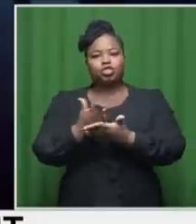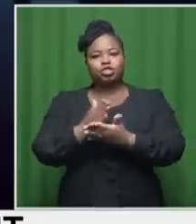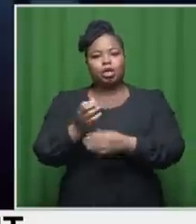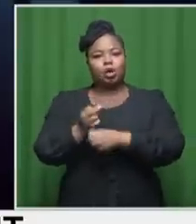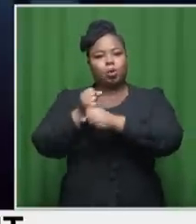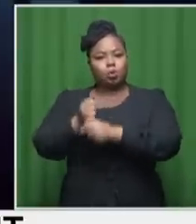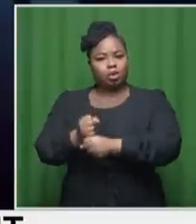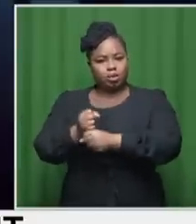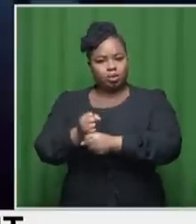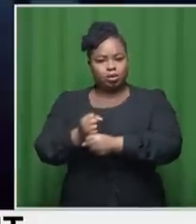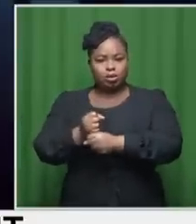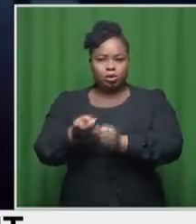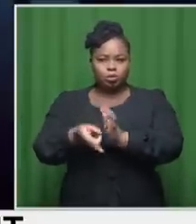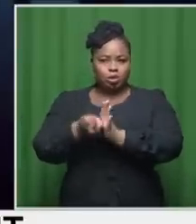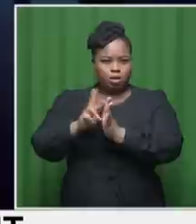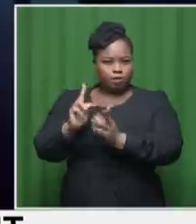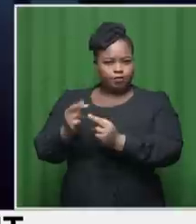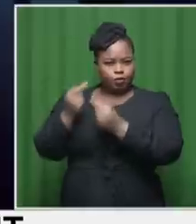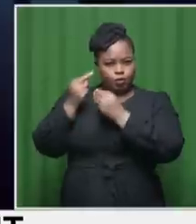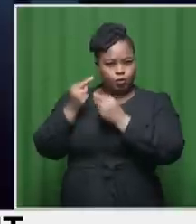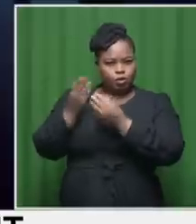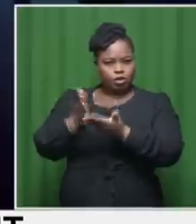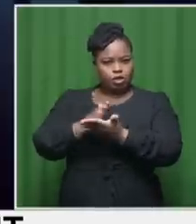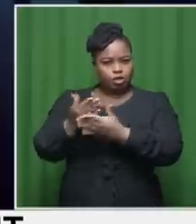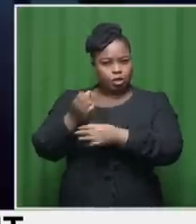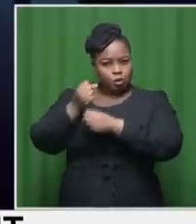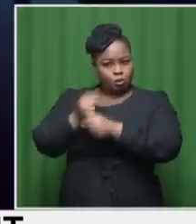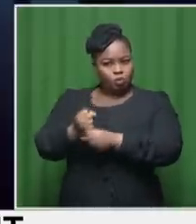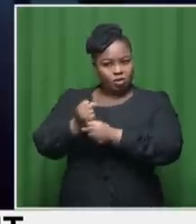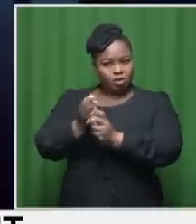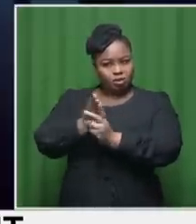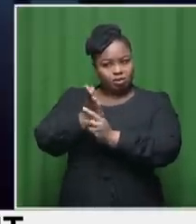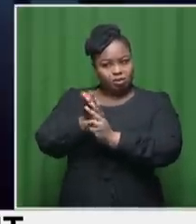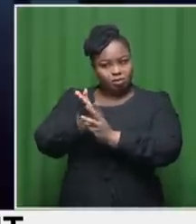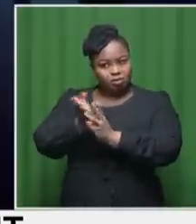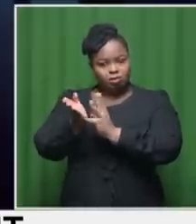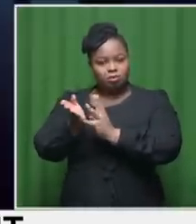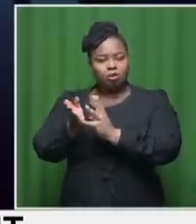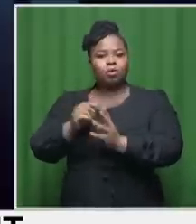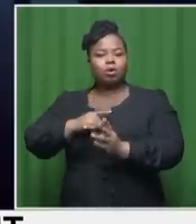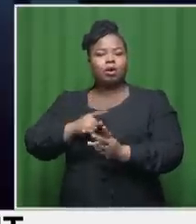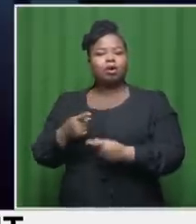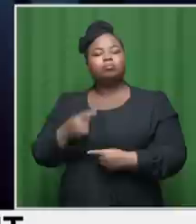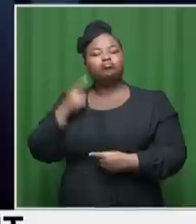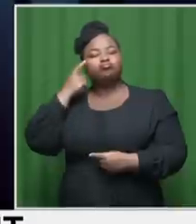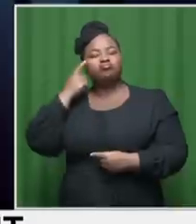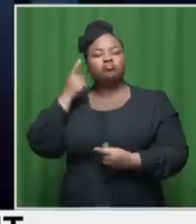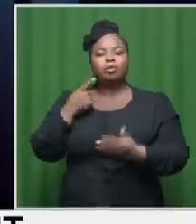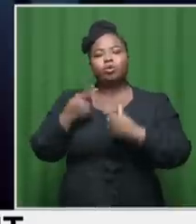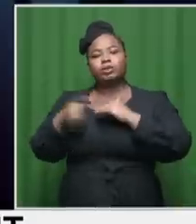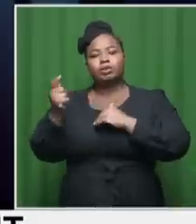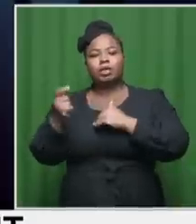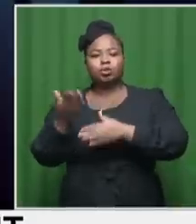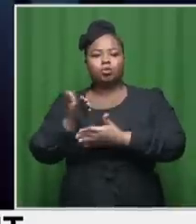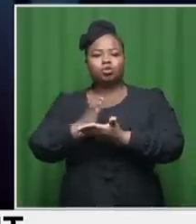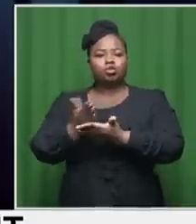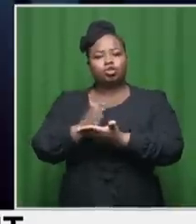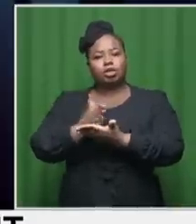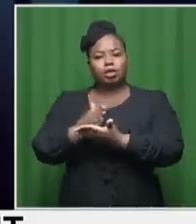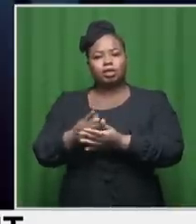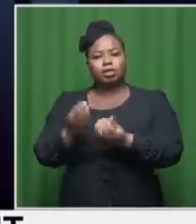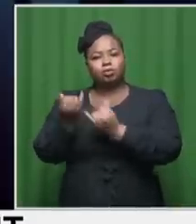entities. We review the shareholding in those entities with a view of selling those shares and going through a